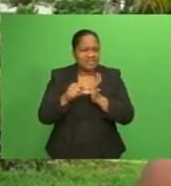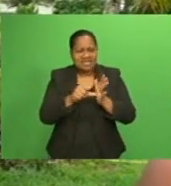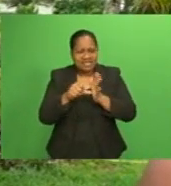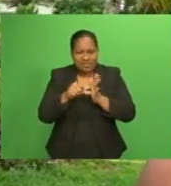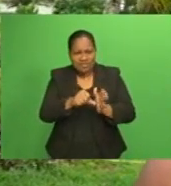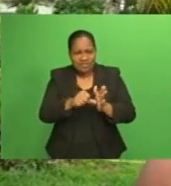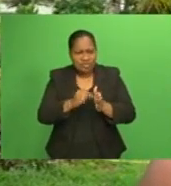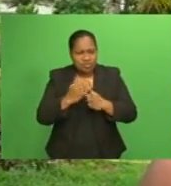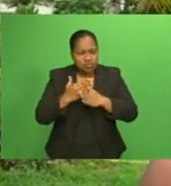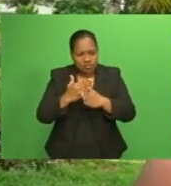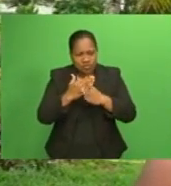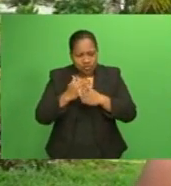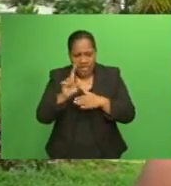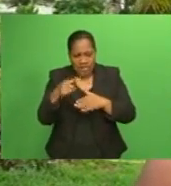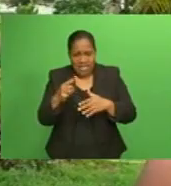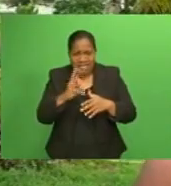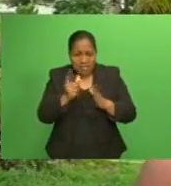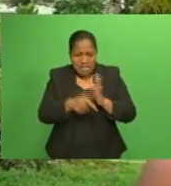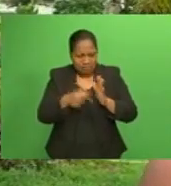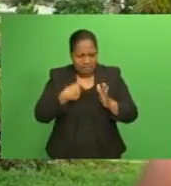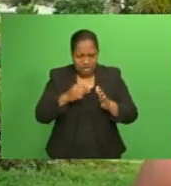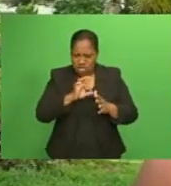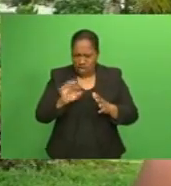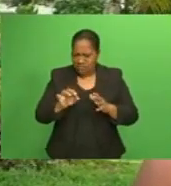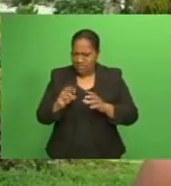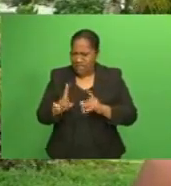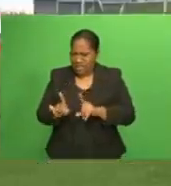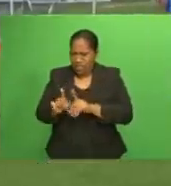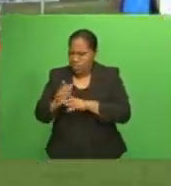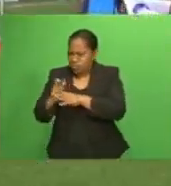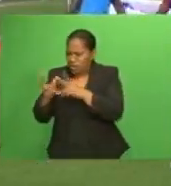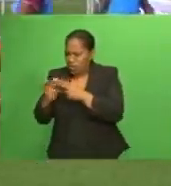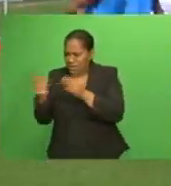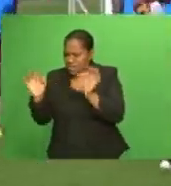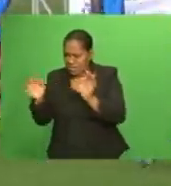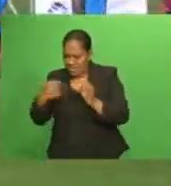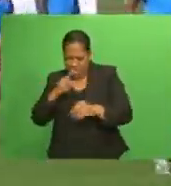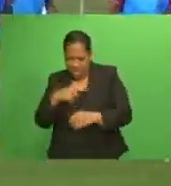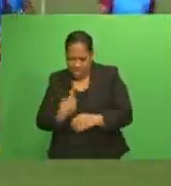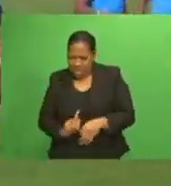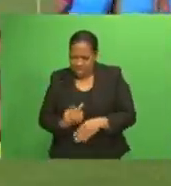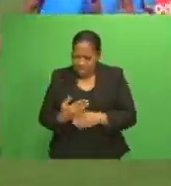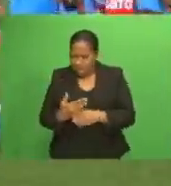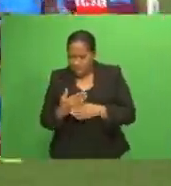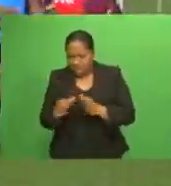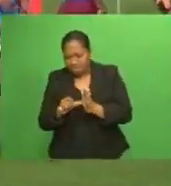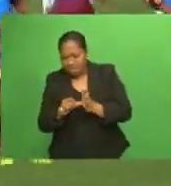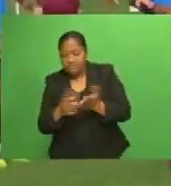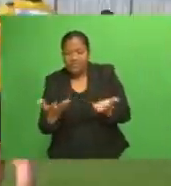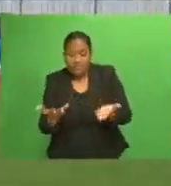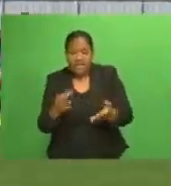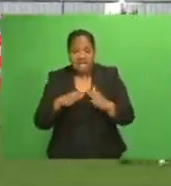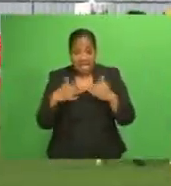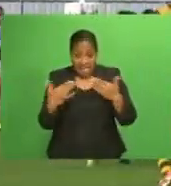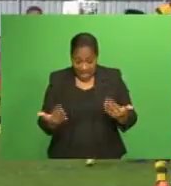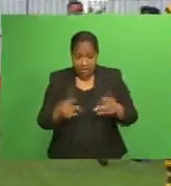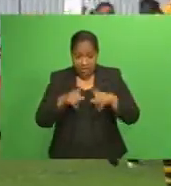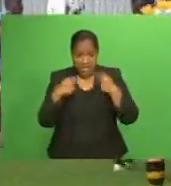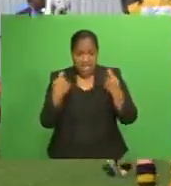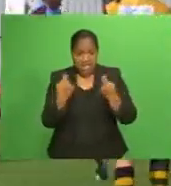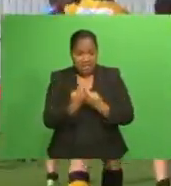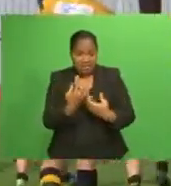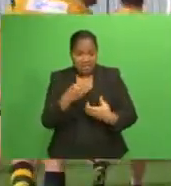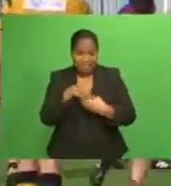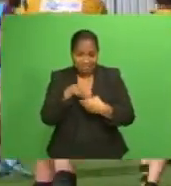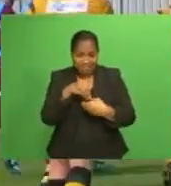though sometimes I don't have a partner to work with, but I never underestimate that. Now that the Kaiviti Siltails will not feature in the rest of the Ron